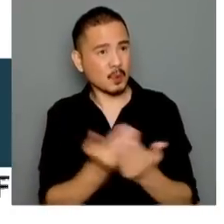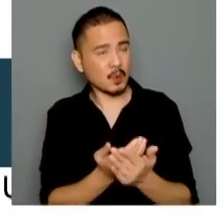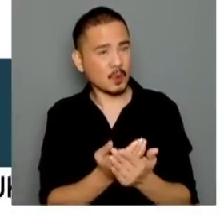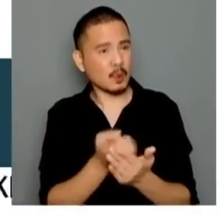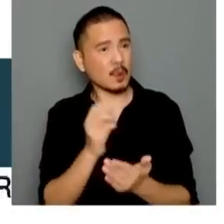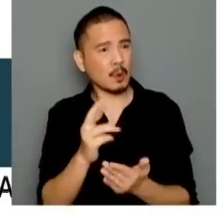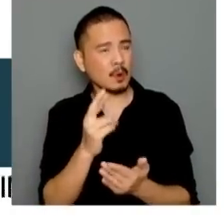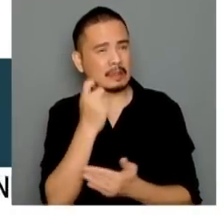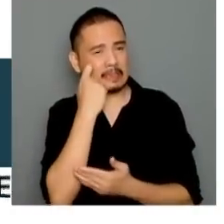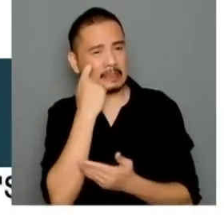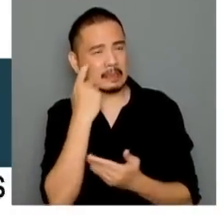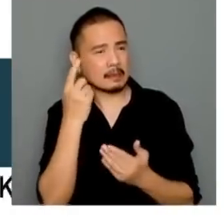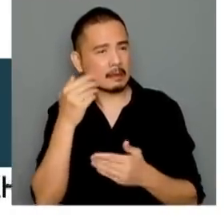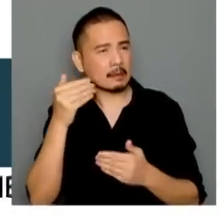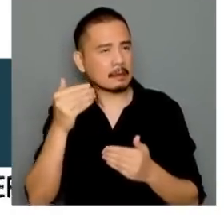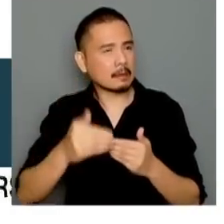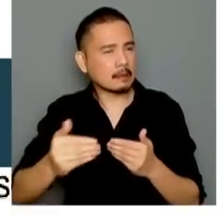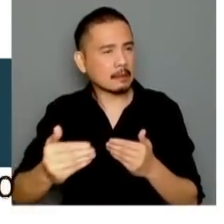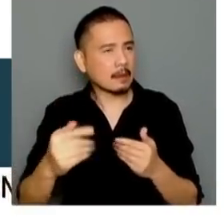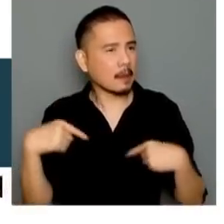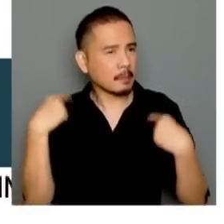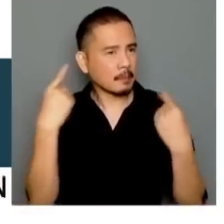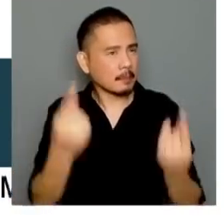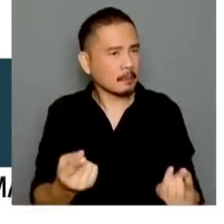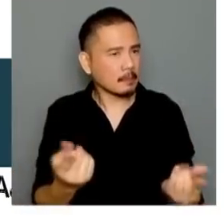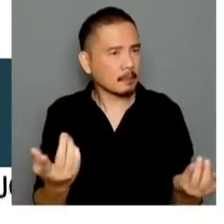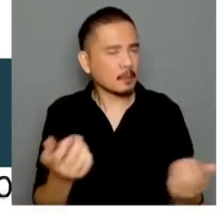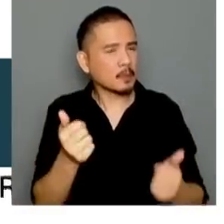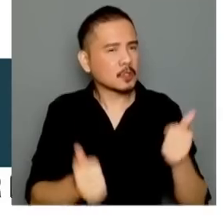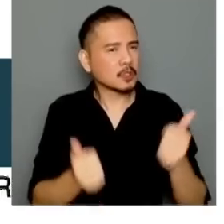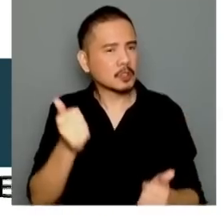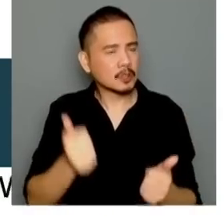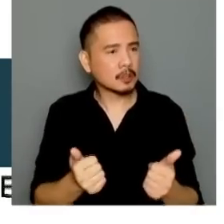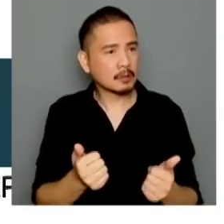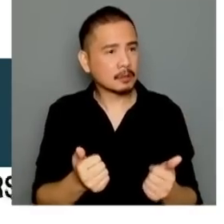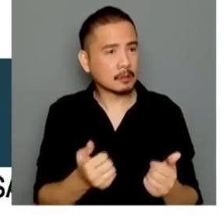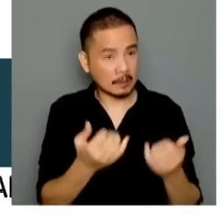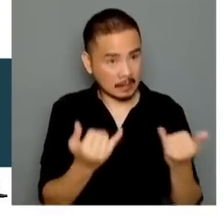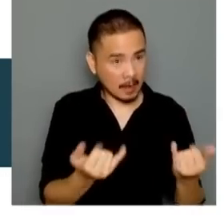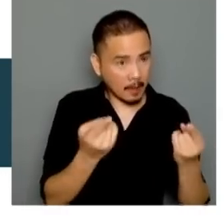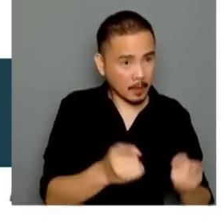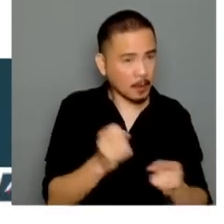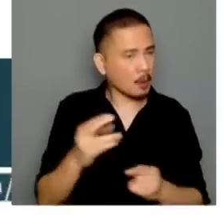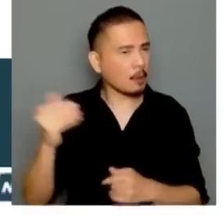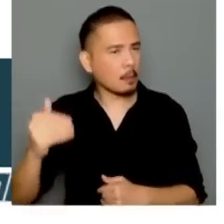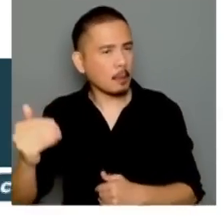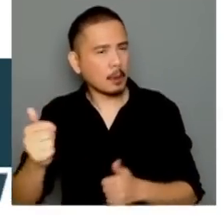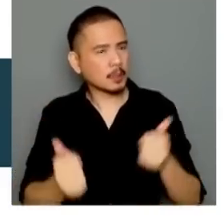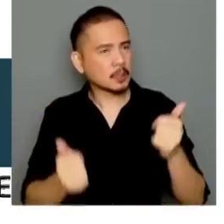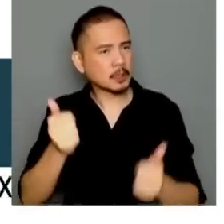now? Or has this always been the case, at least for that funeral parlor?